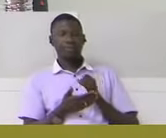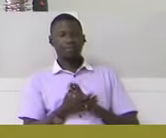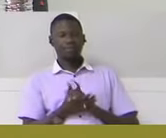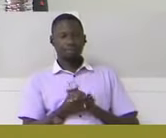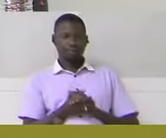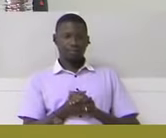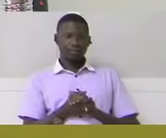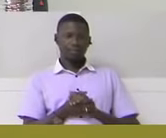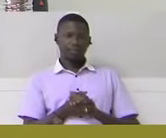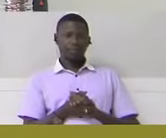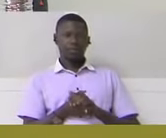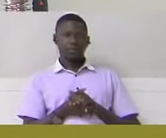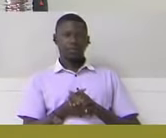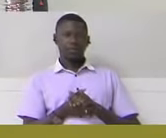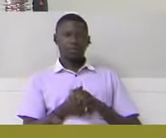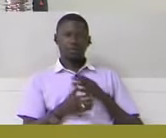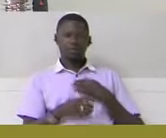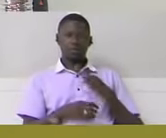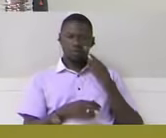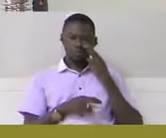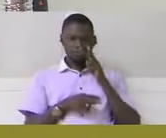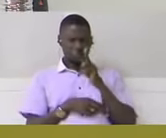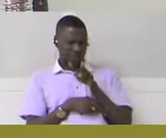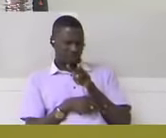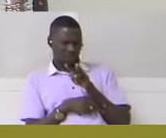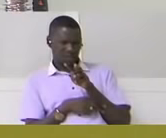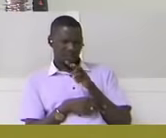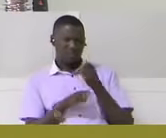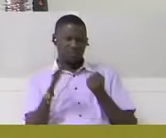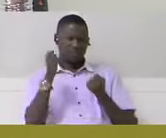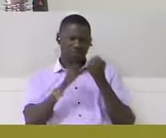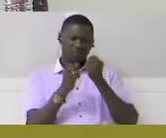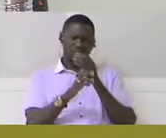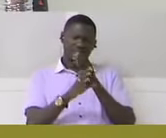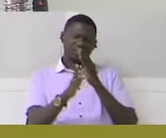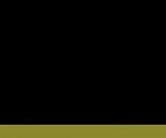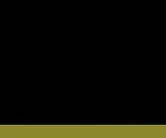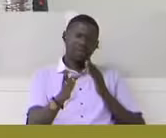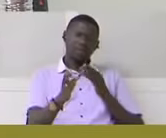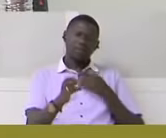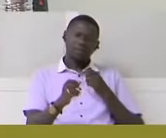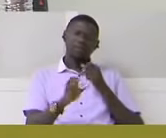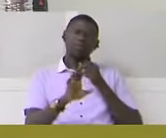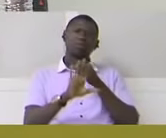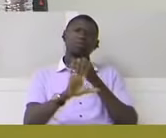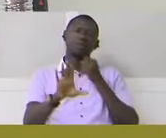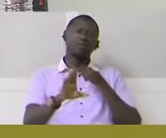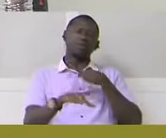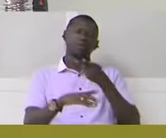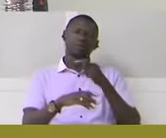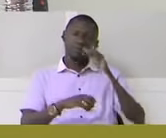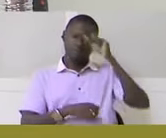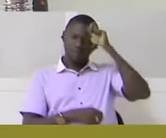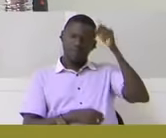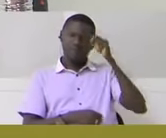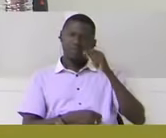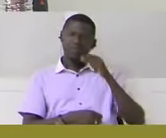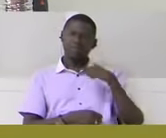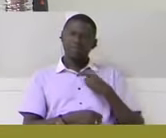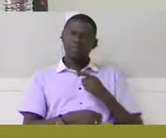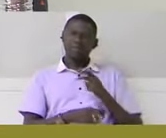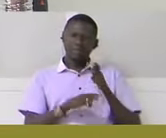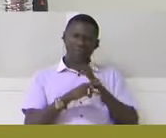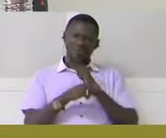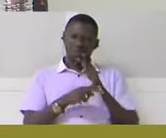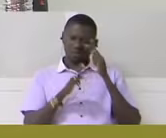at the purpose of the convoy and the fact that it was supposed to provide protection to the president and security conscious, would it be